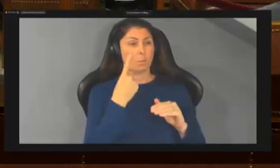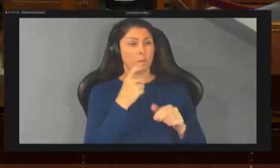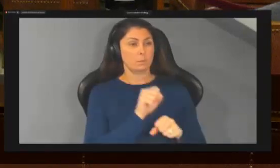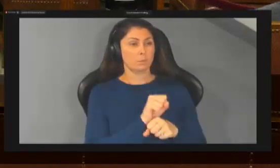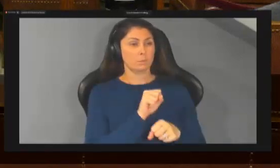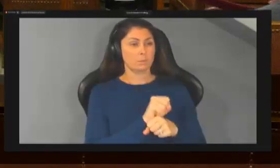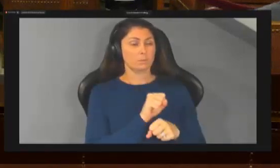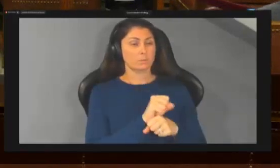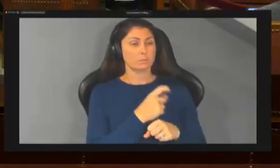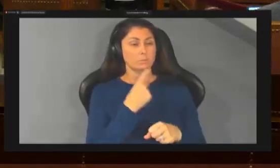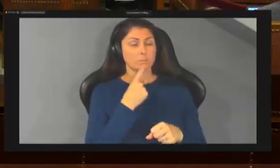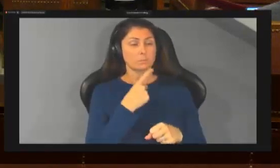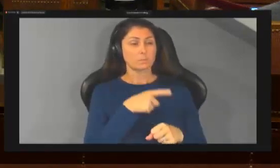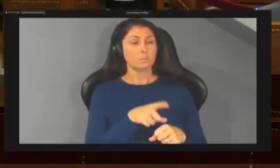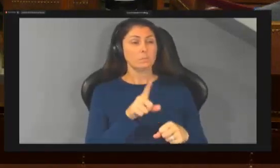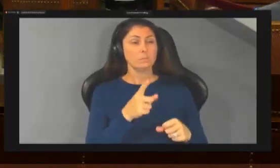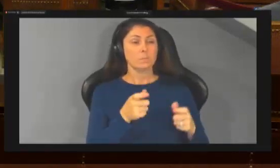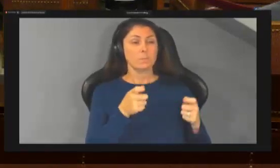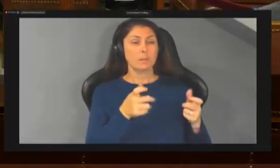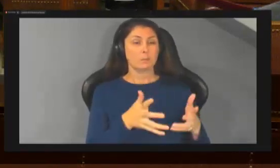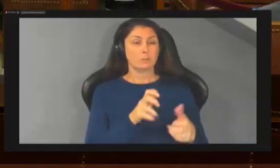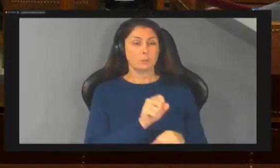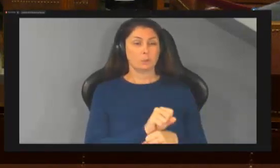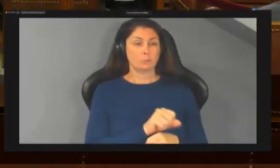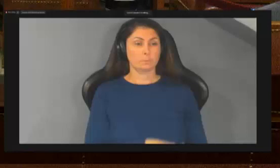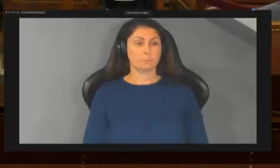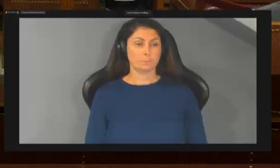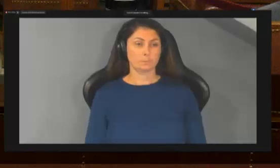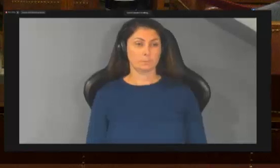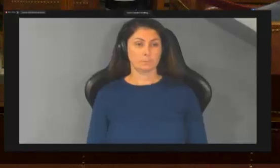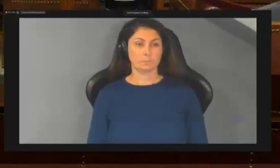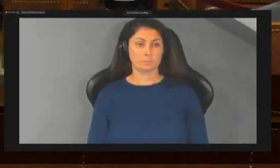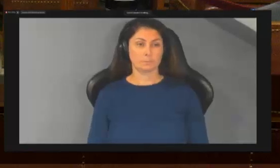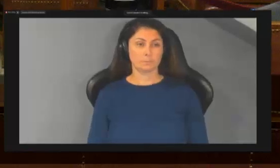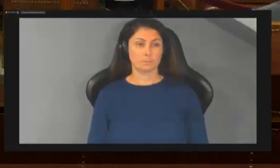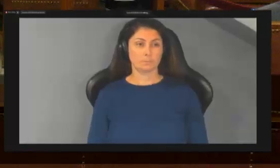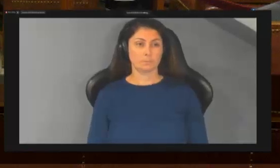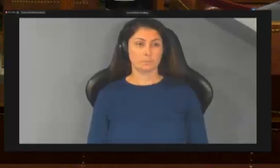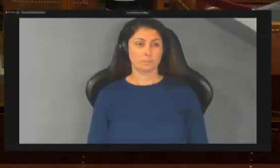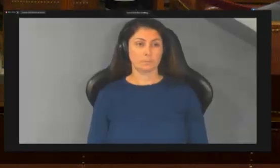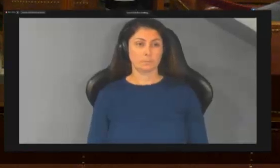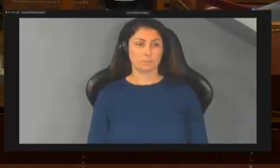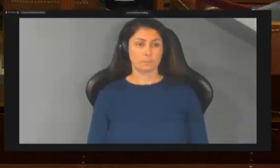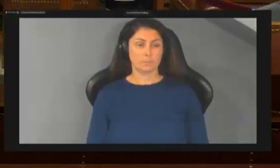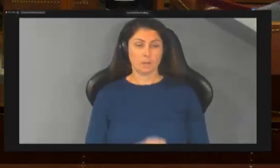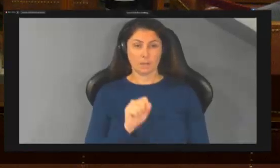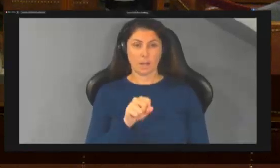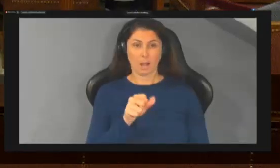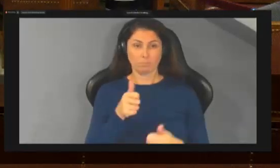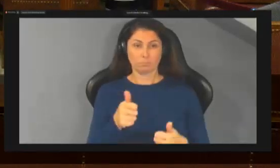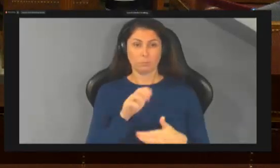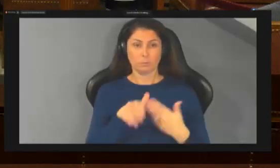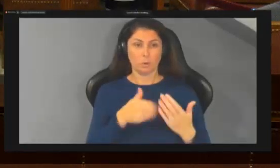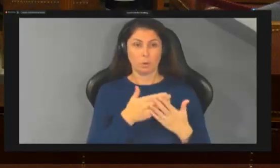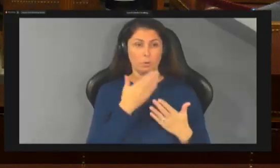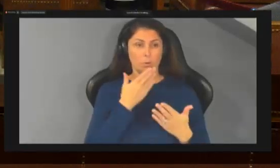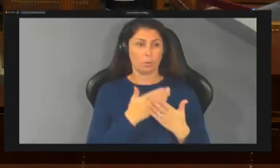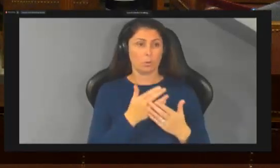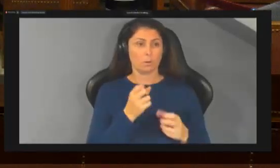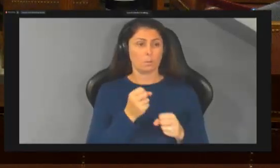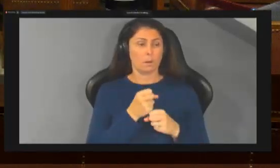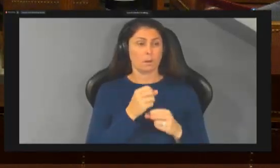it just says manager position. Sorry. Yeah, I mean, it's all good. I just wanted to. Yeah, yeah. So I get more than